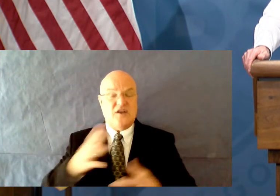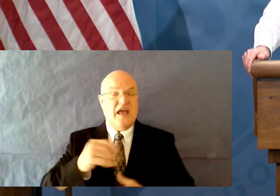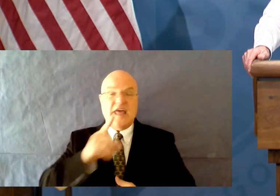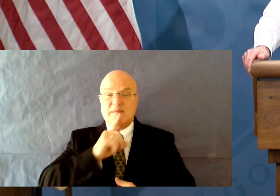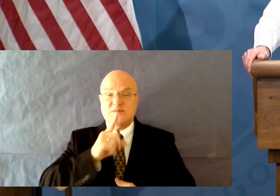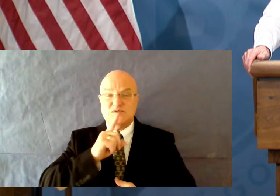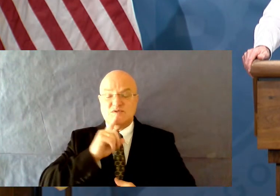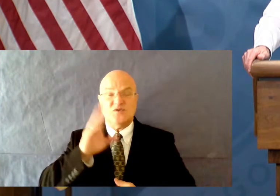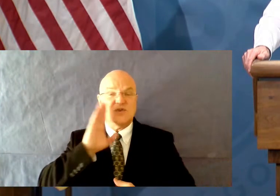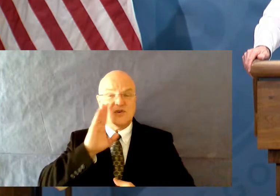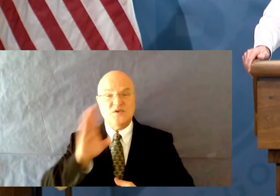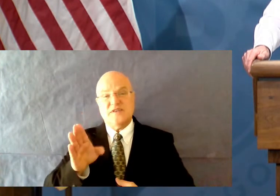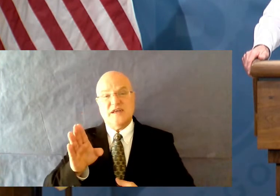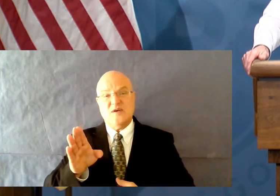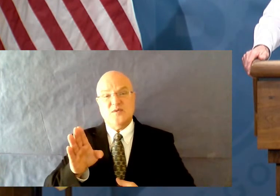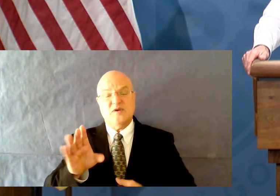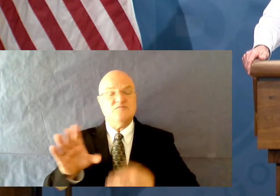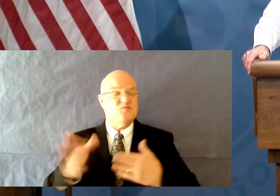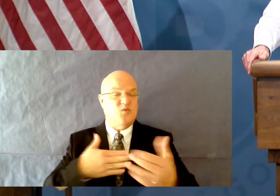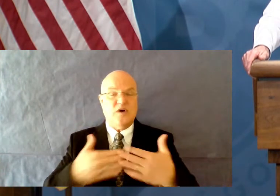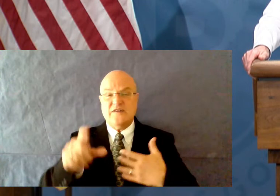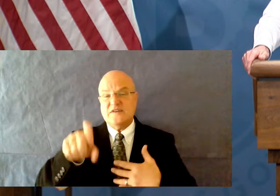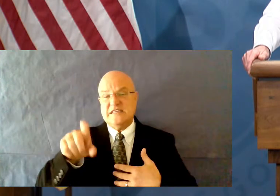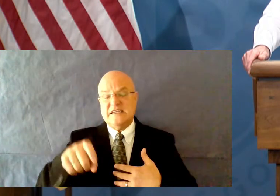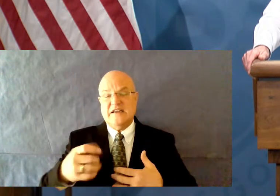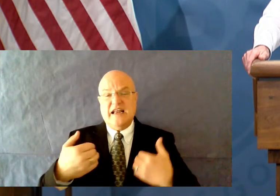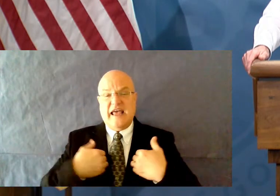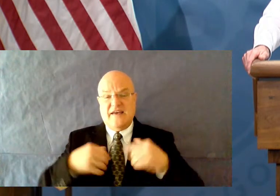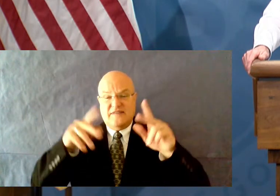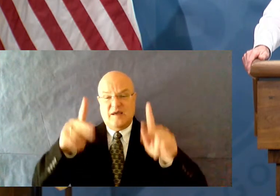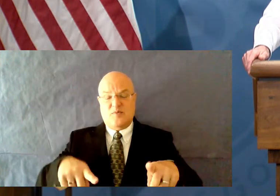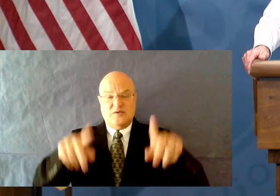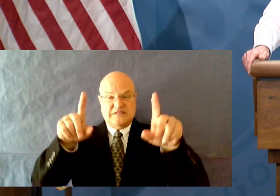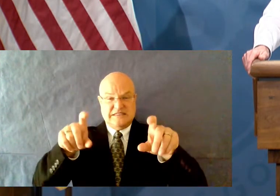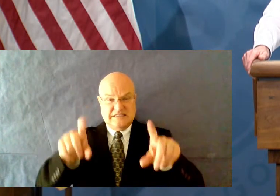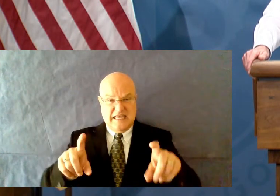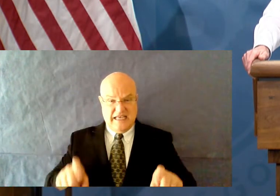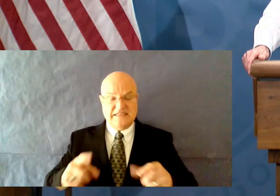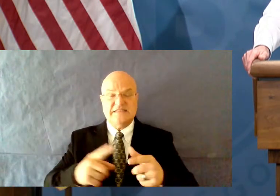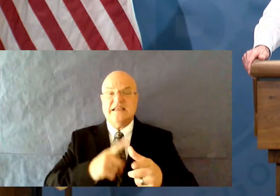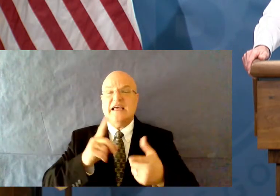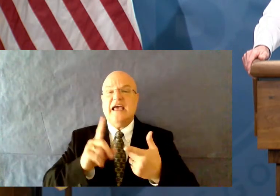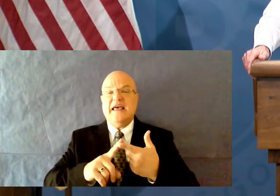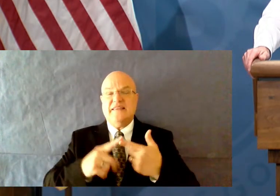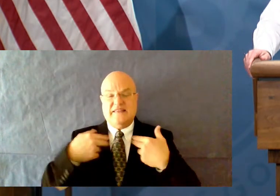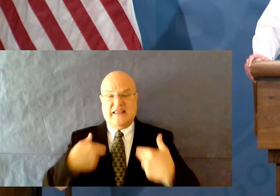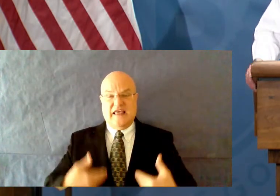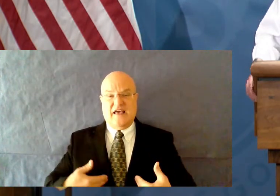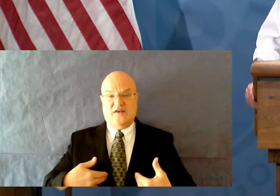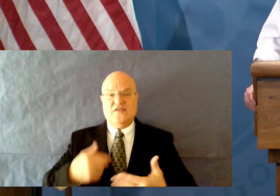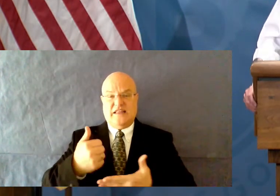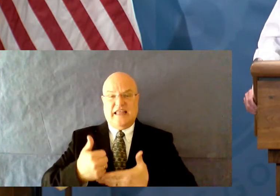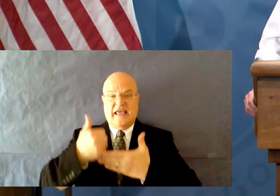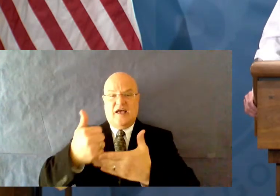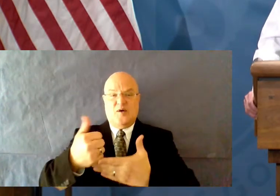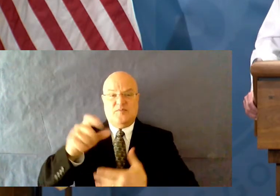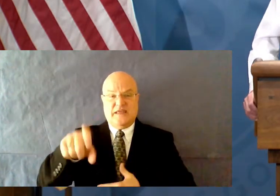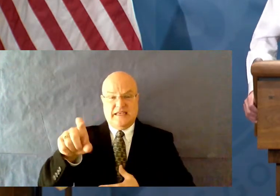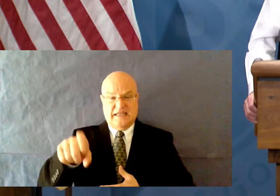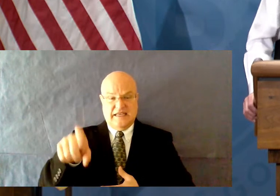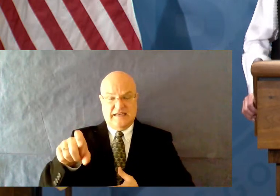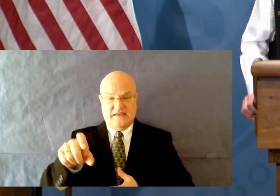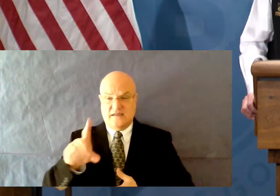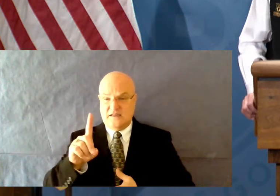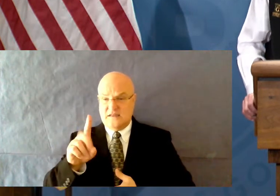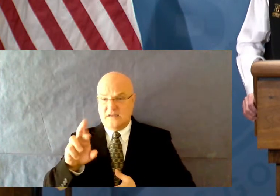will do whatever is necessary to make sure they get the test and the help that they need. Dr. Romero, do you have anything else on